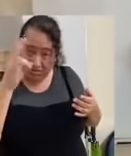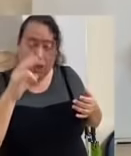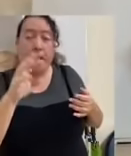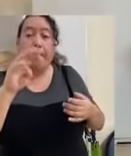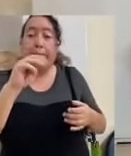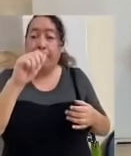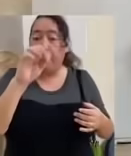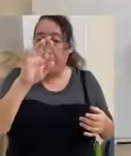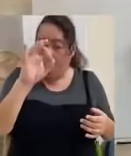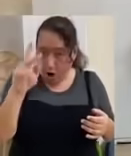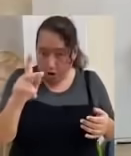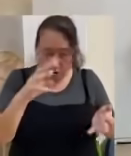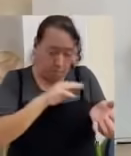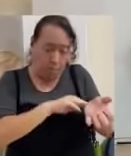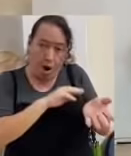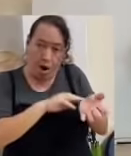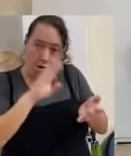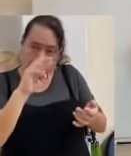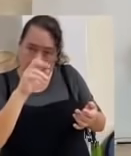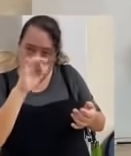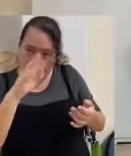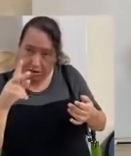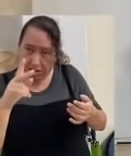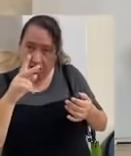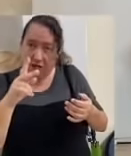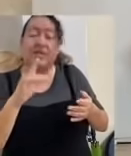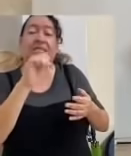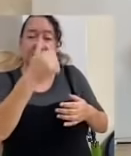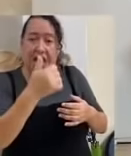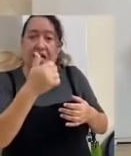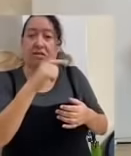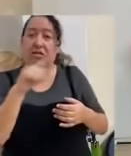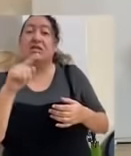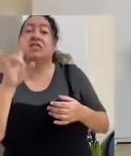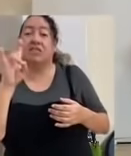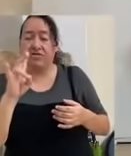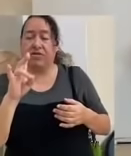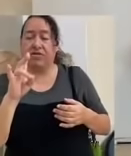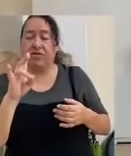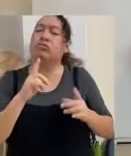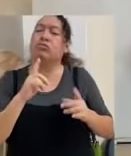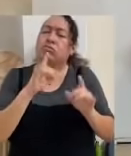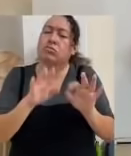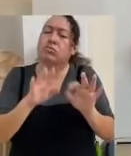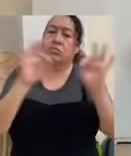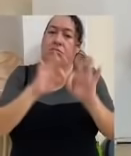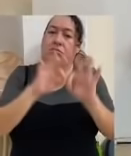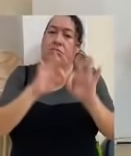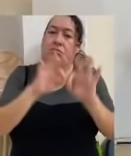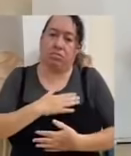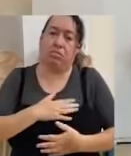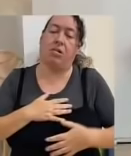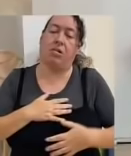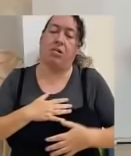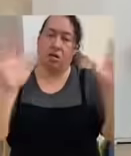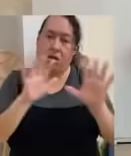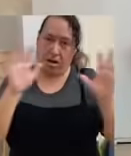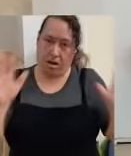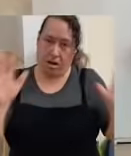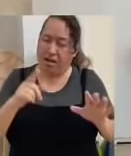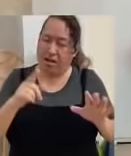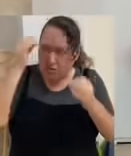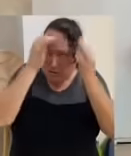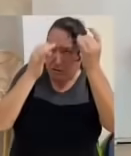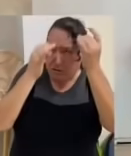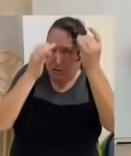10, 17. Reread it. It is important for you to enjoy this gospel on Sunday and to think about the treasure in